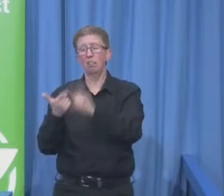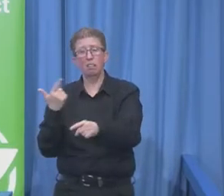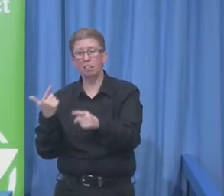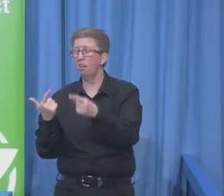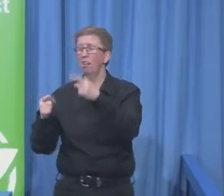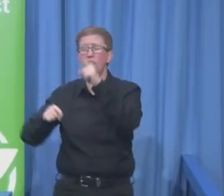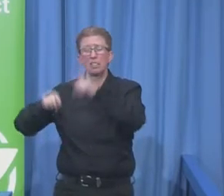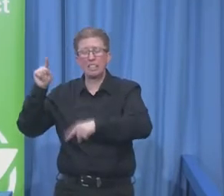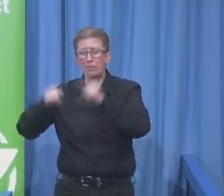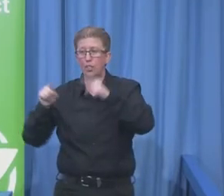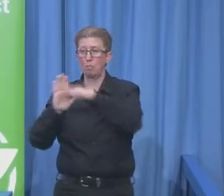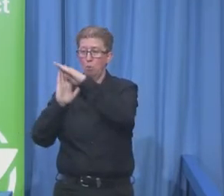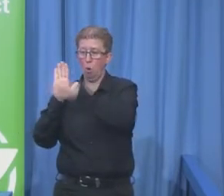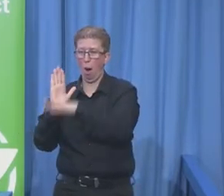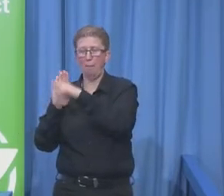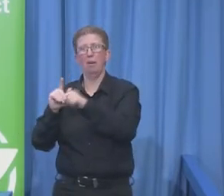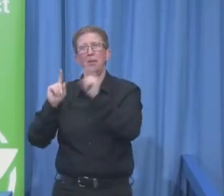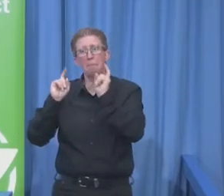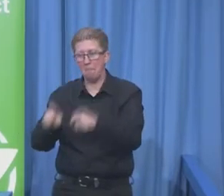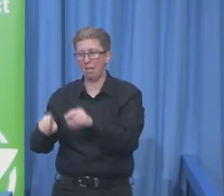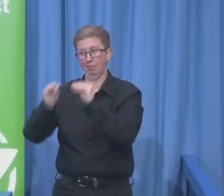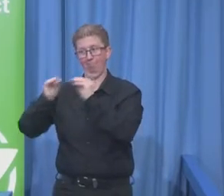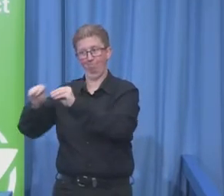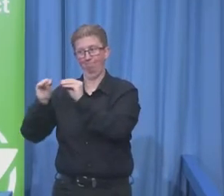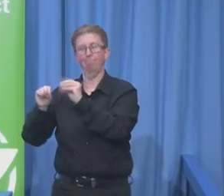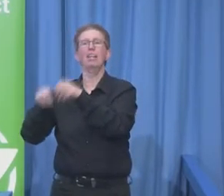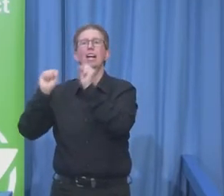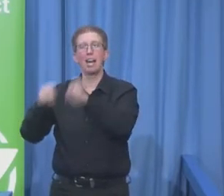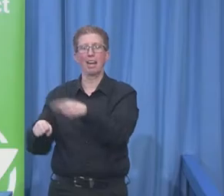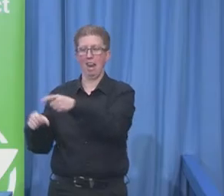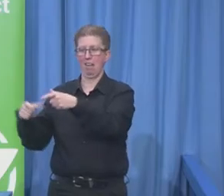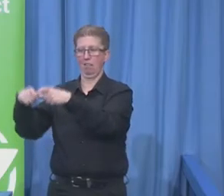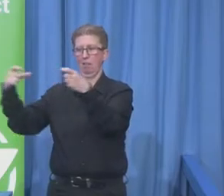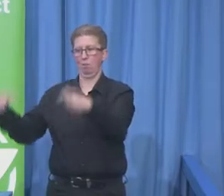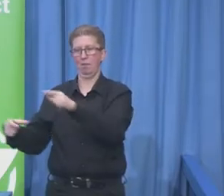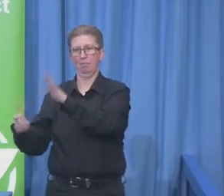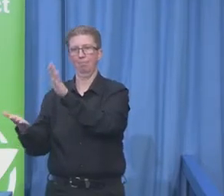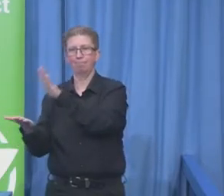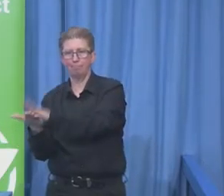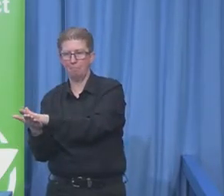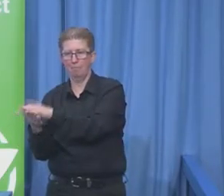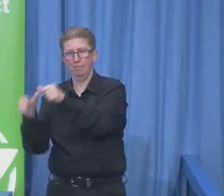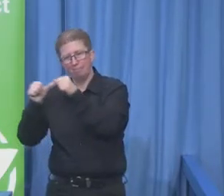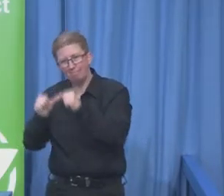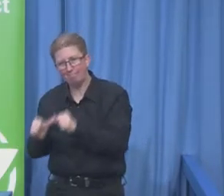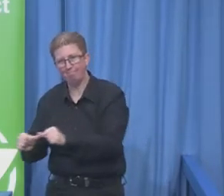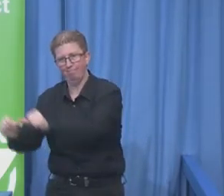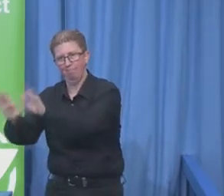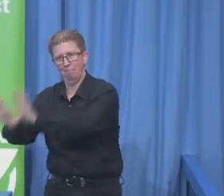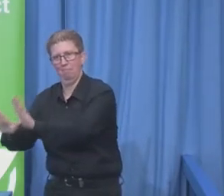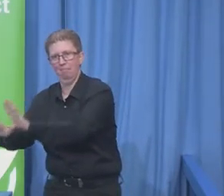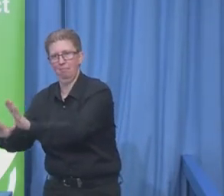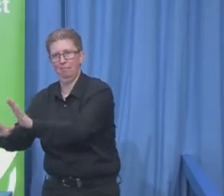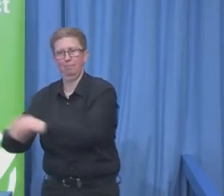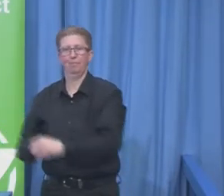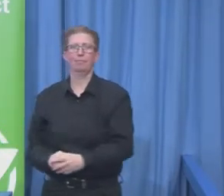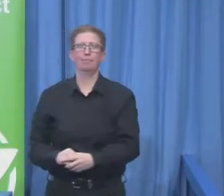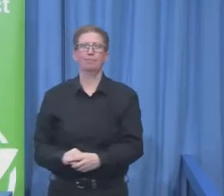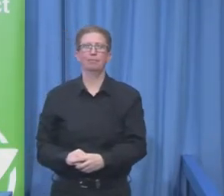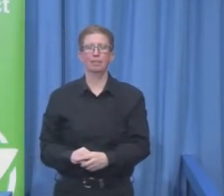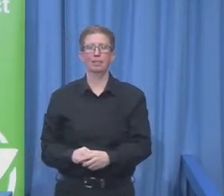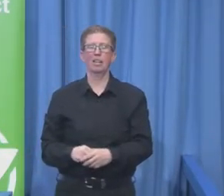are, you know, if I put it in a nutshell, we are looking at connecting people to job opportunities. We are also trying to